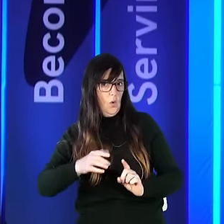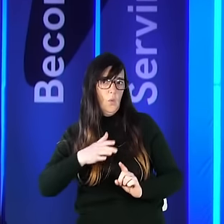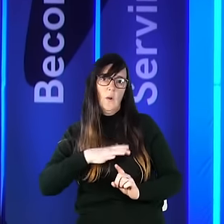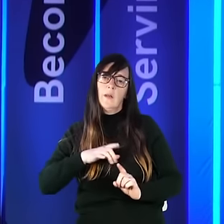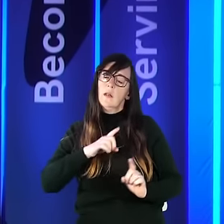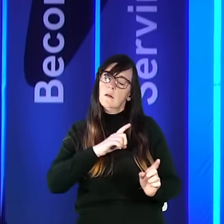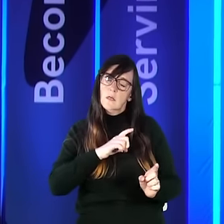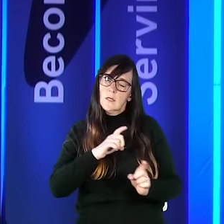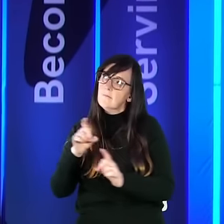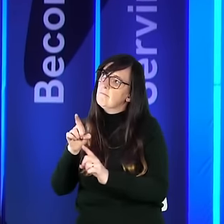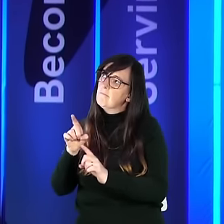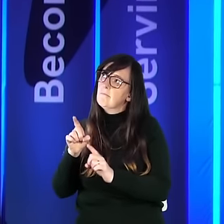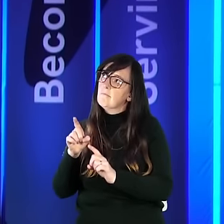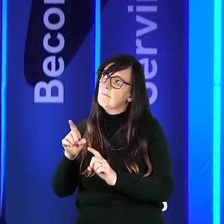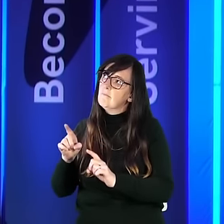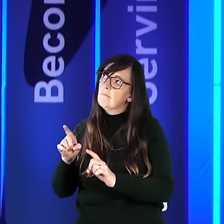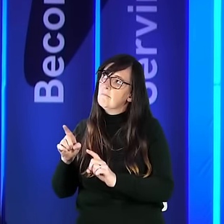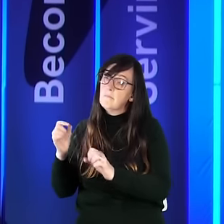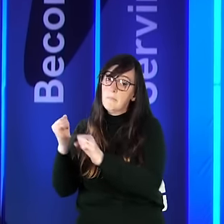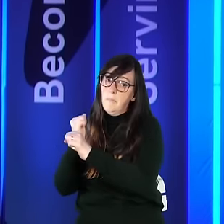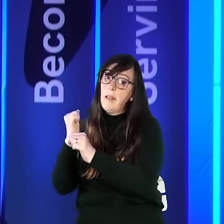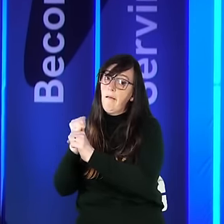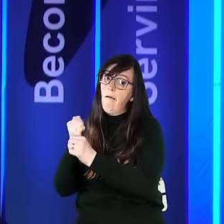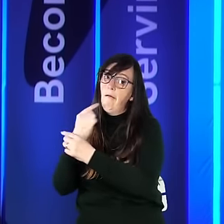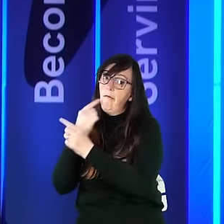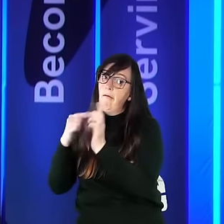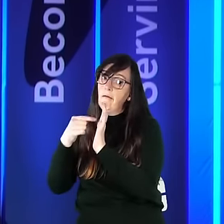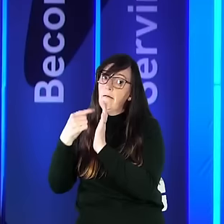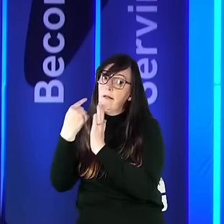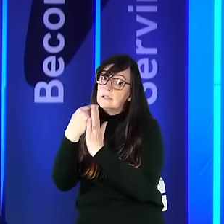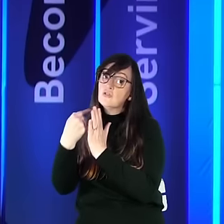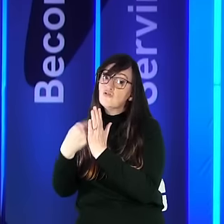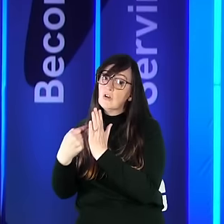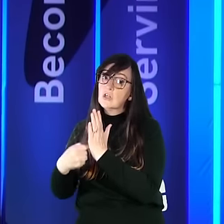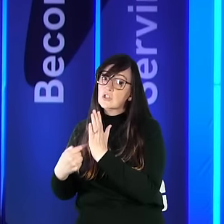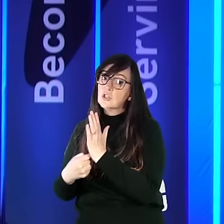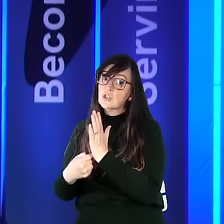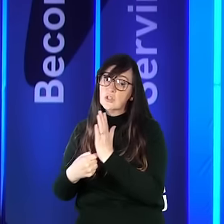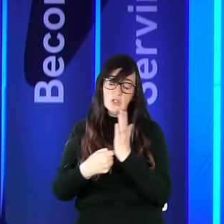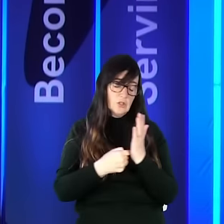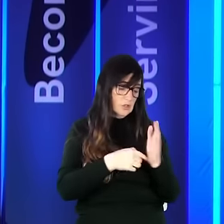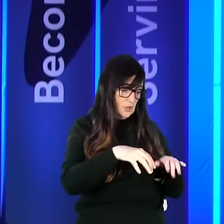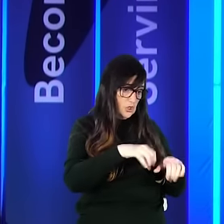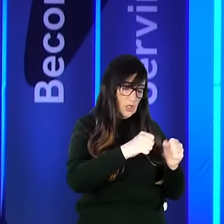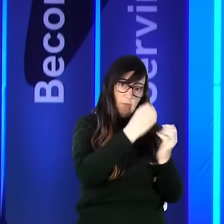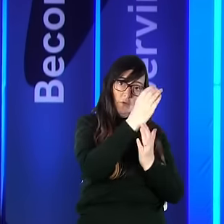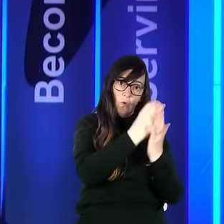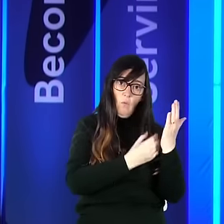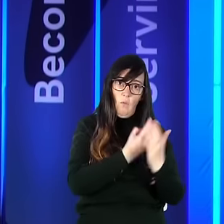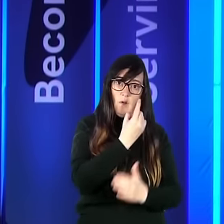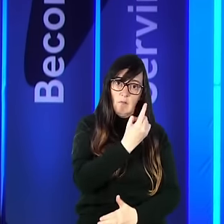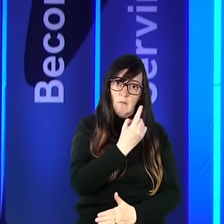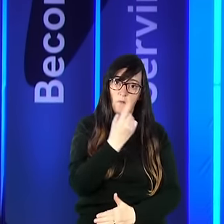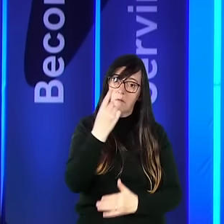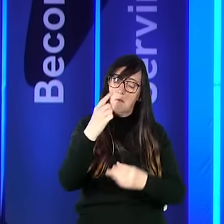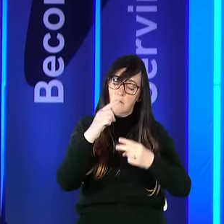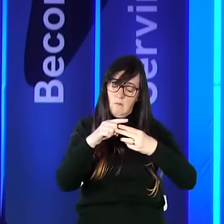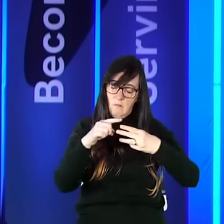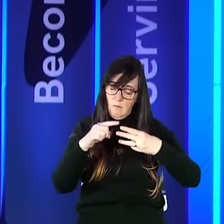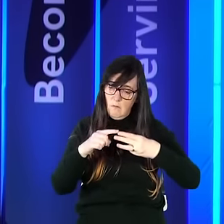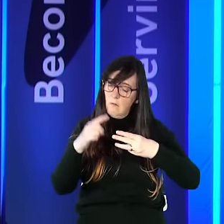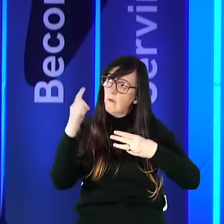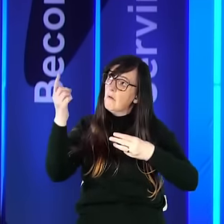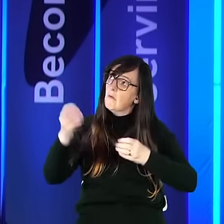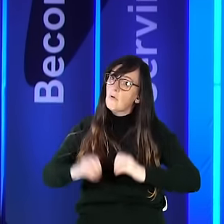instructions. Genesis 1 says, God created us with dignity. He gave us